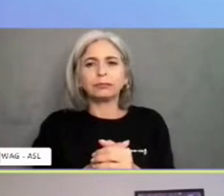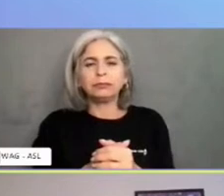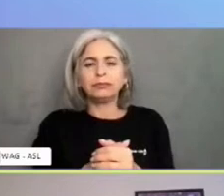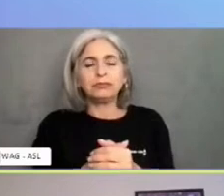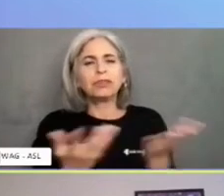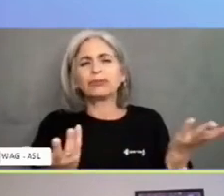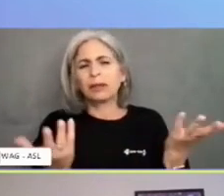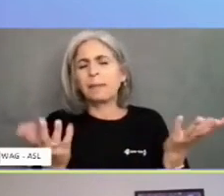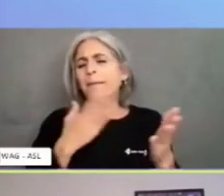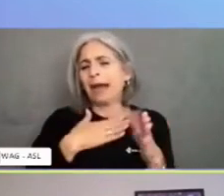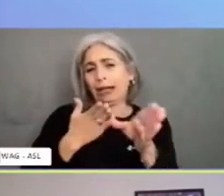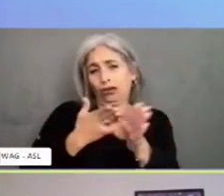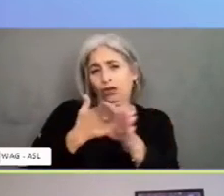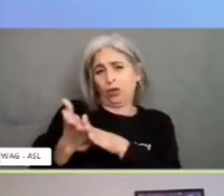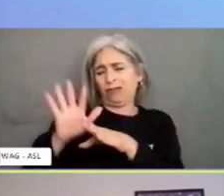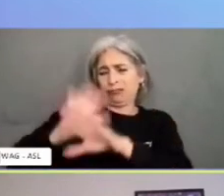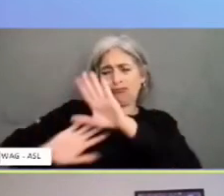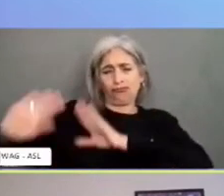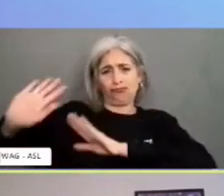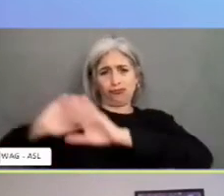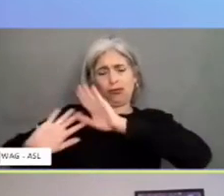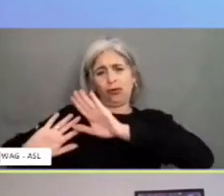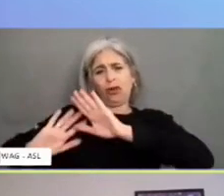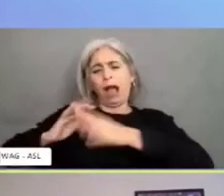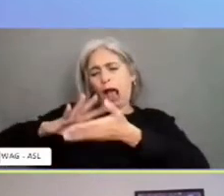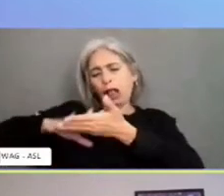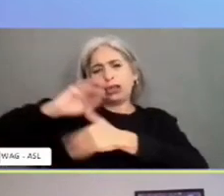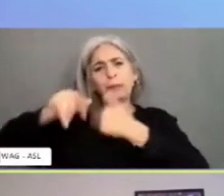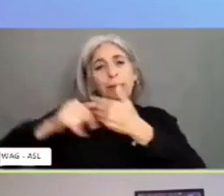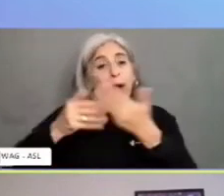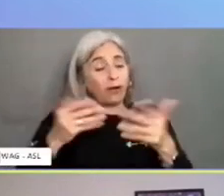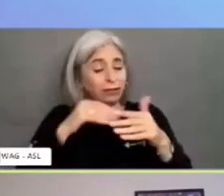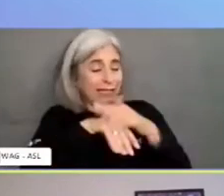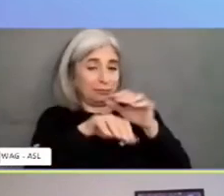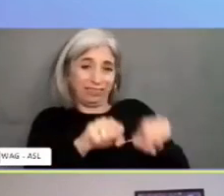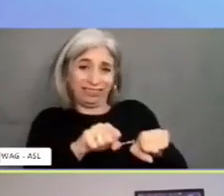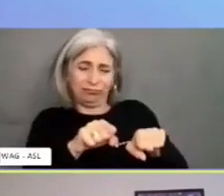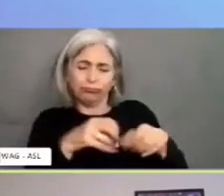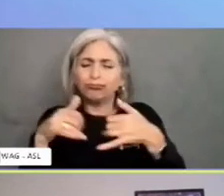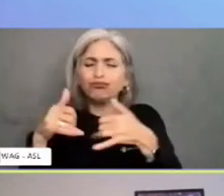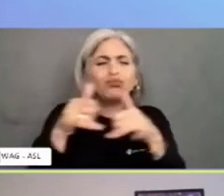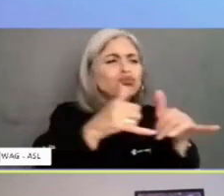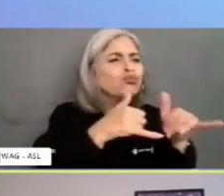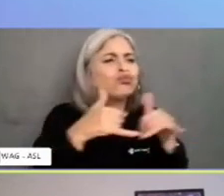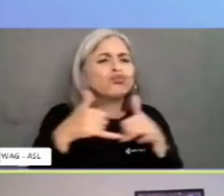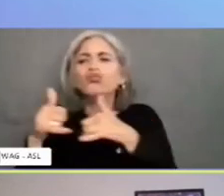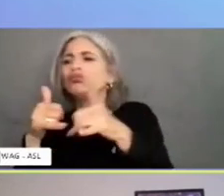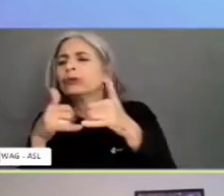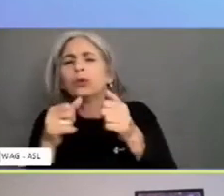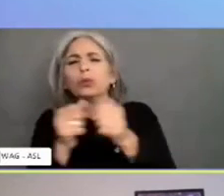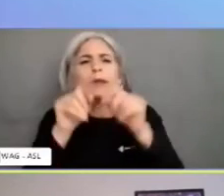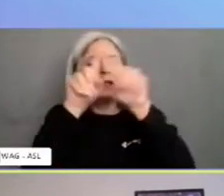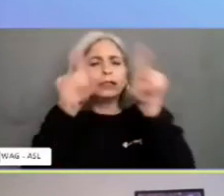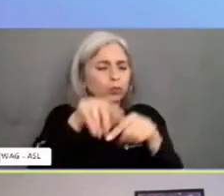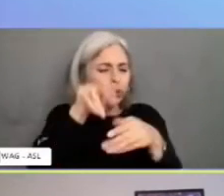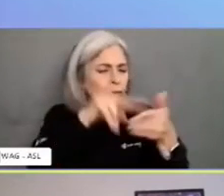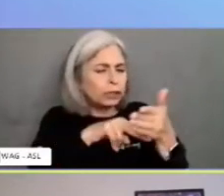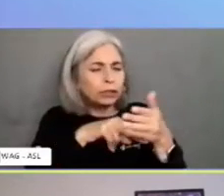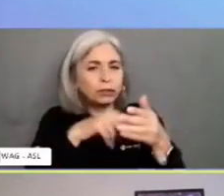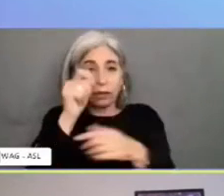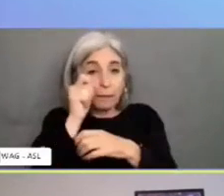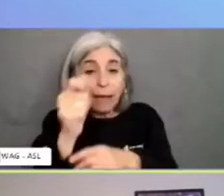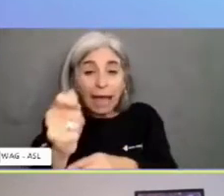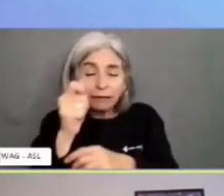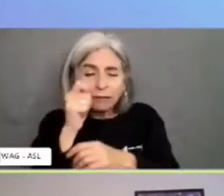Early on in my career, I started learning about accessibility. I started playing around with screen readers and magnifiers